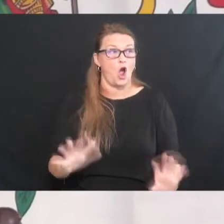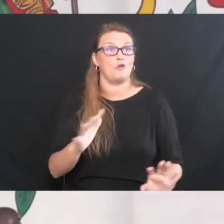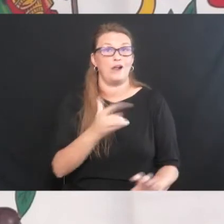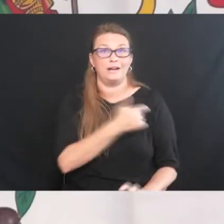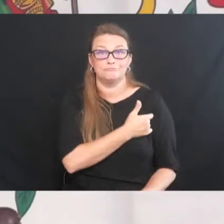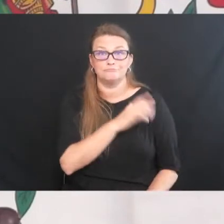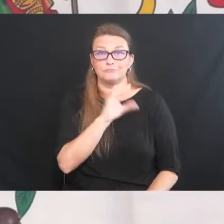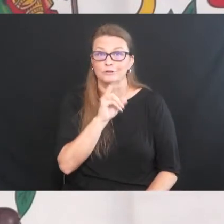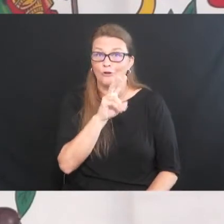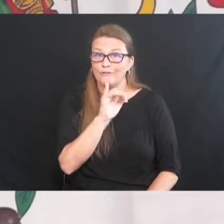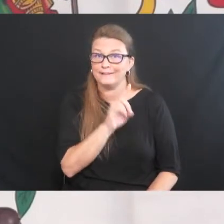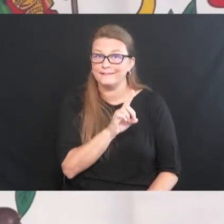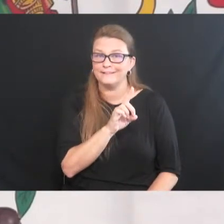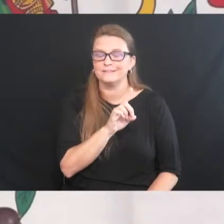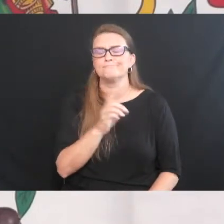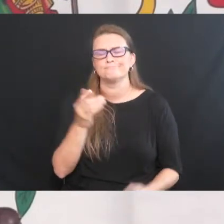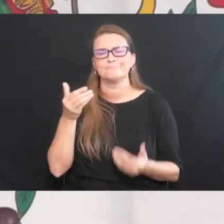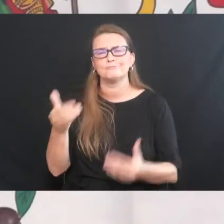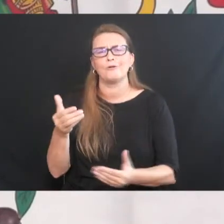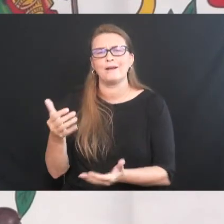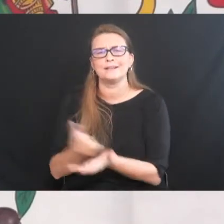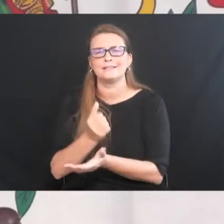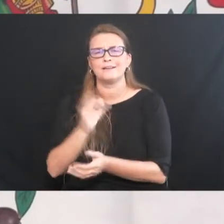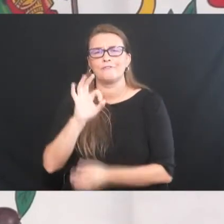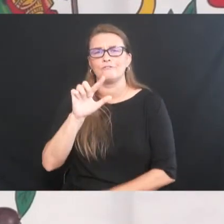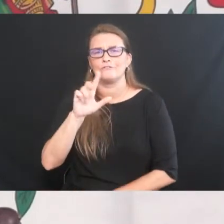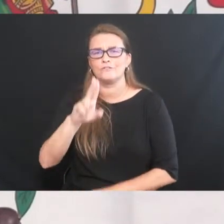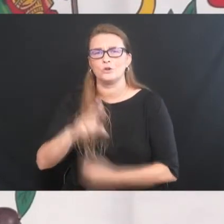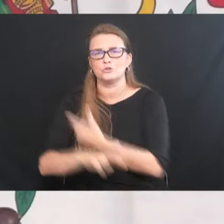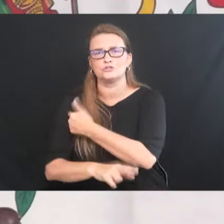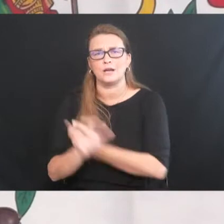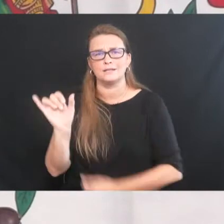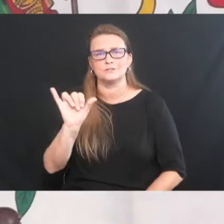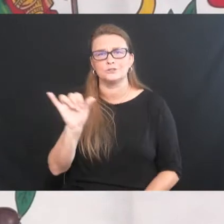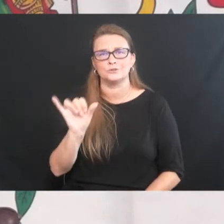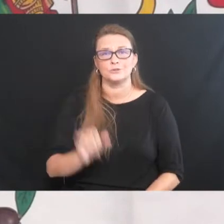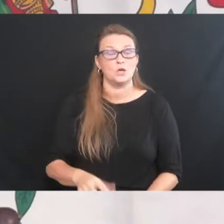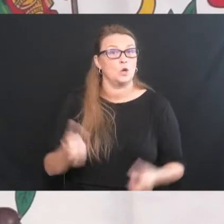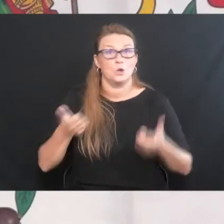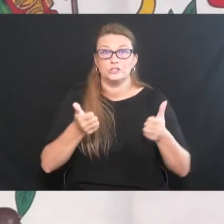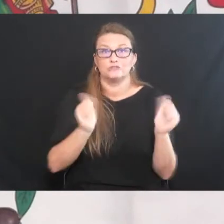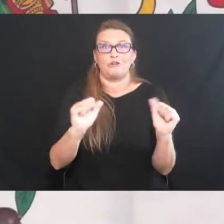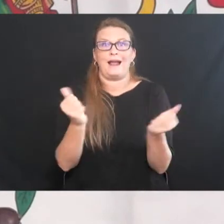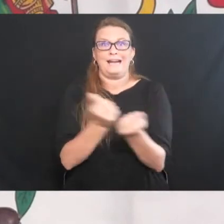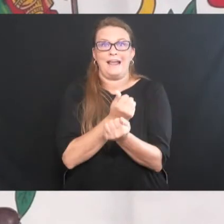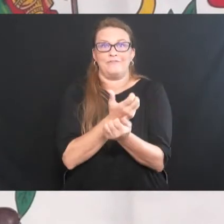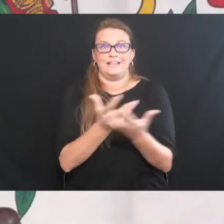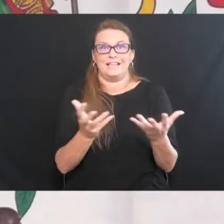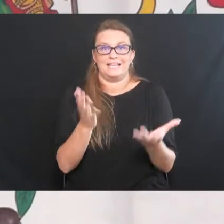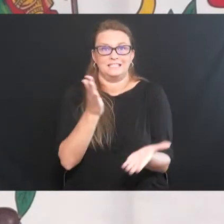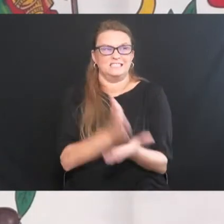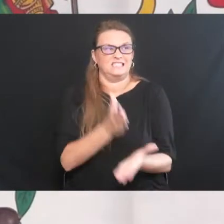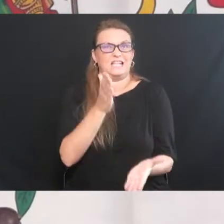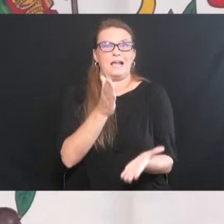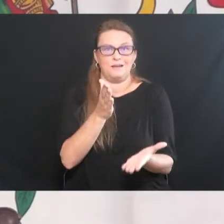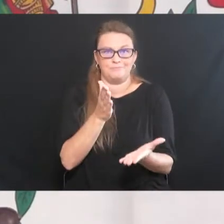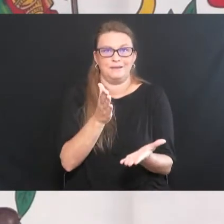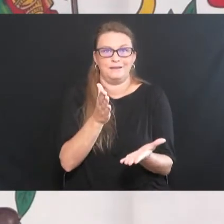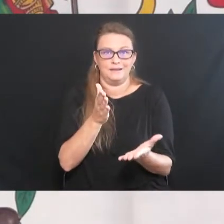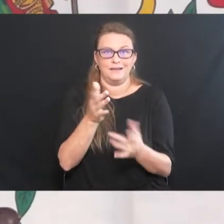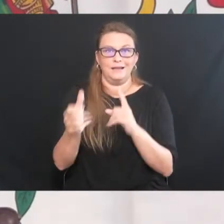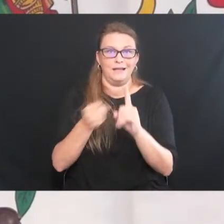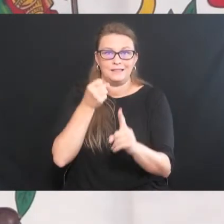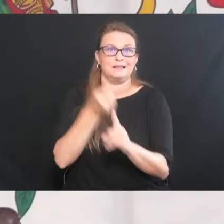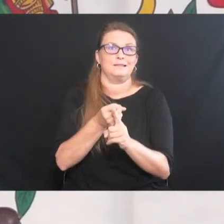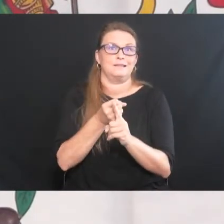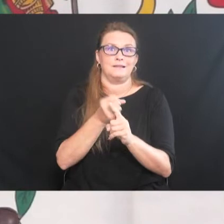everything, surely you go do your flu shot, but we're just trying any way and every way we can to stop this dreaded killer from killing our people,